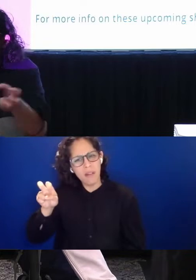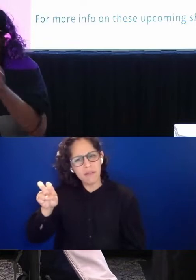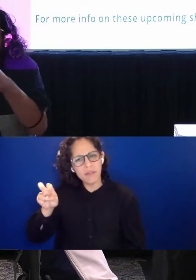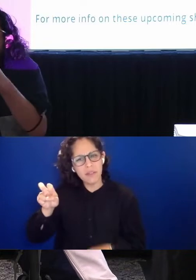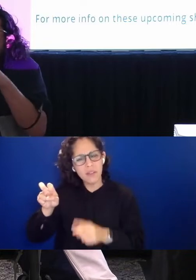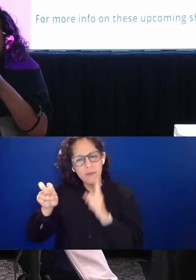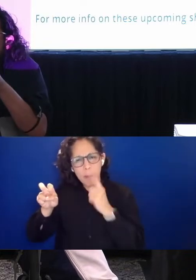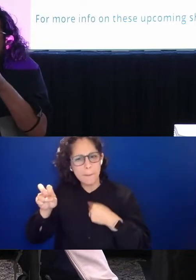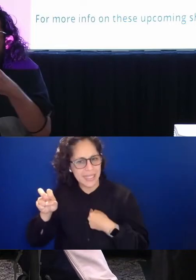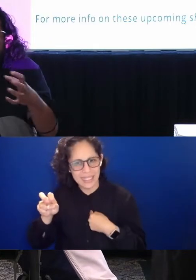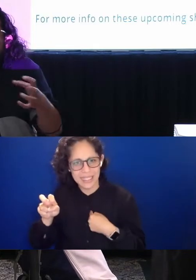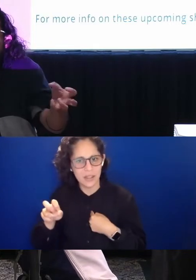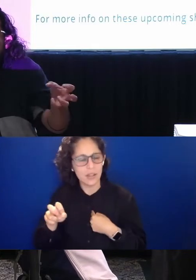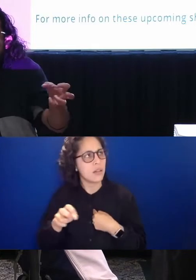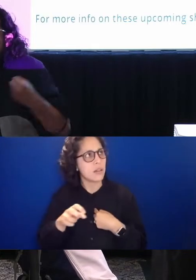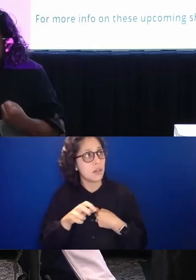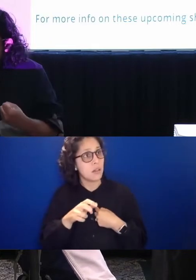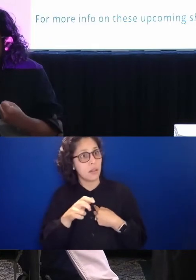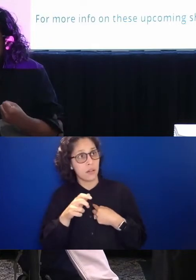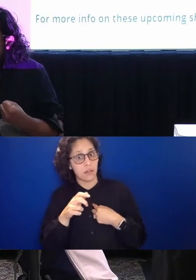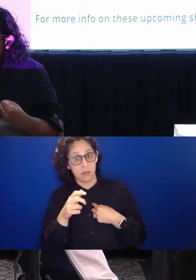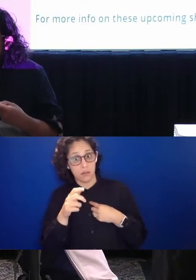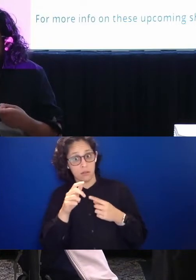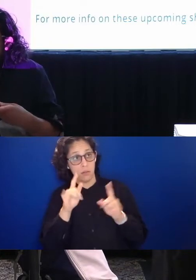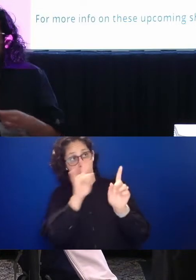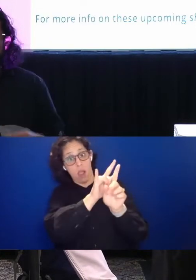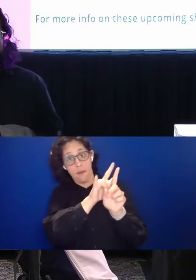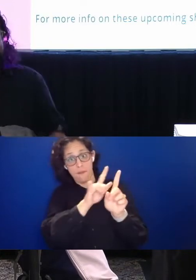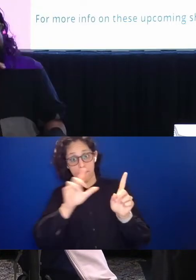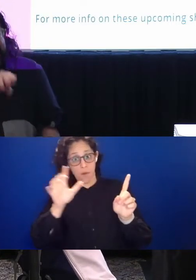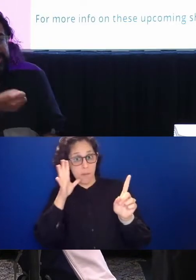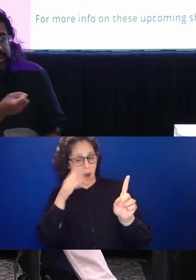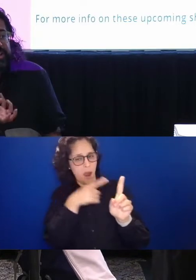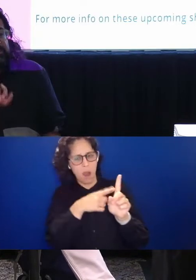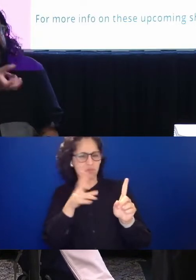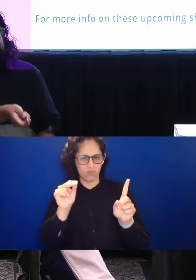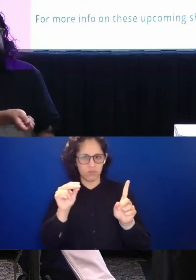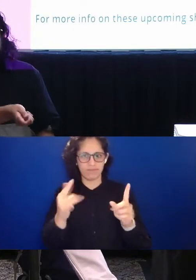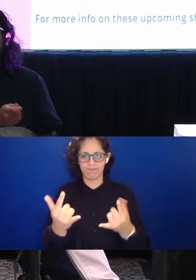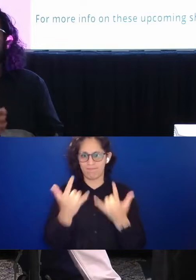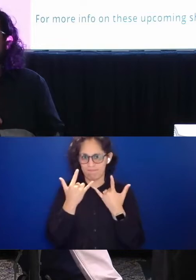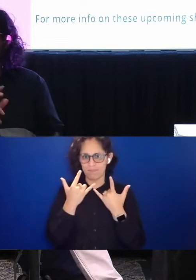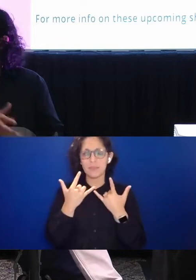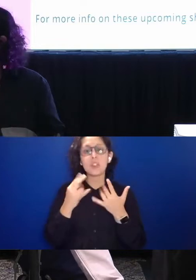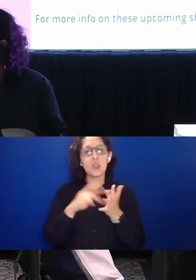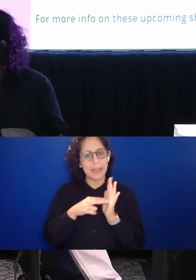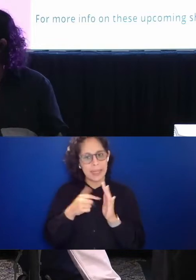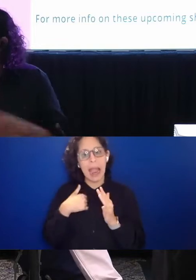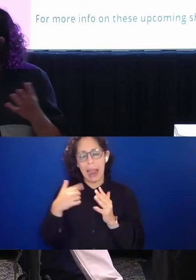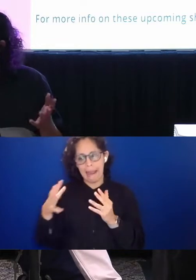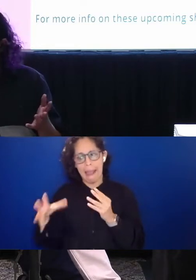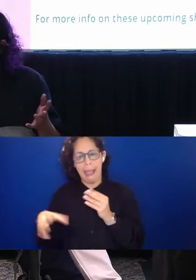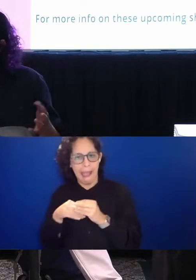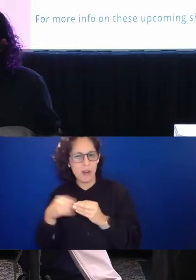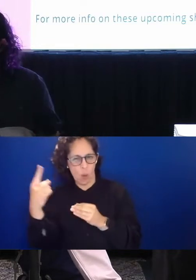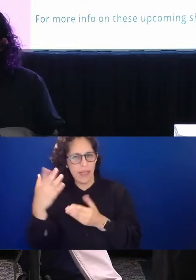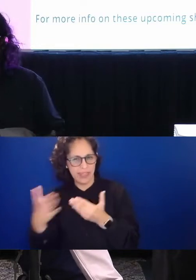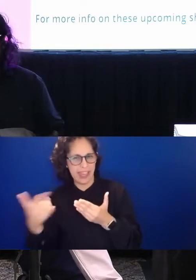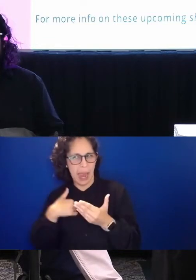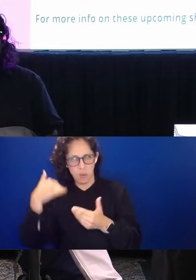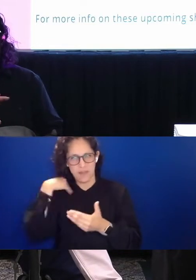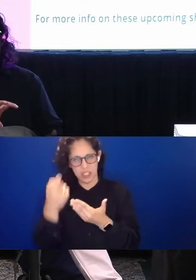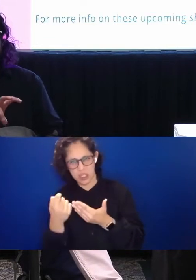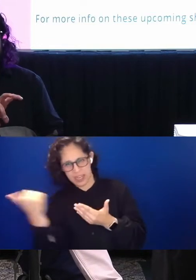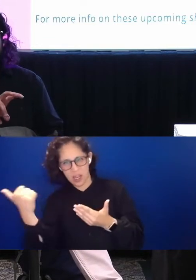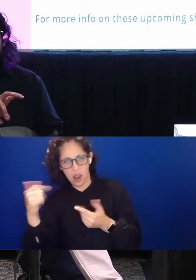mom. I was like, okay, I actually want to shift. I wanted to do love for us. And so I added a thing back into the play that we had taken out for really smart